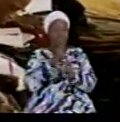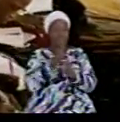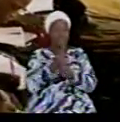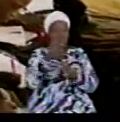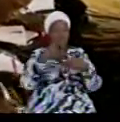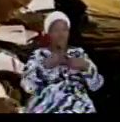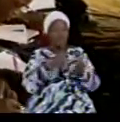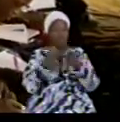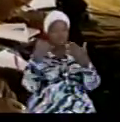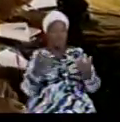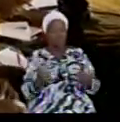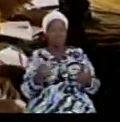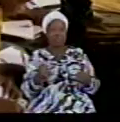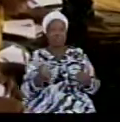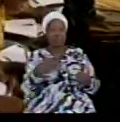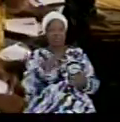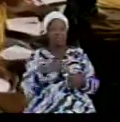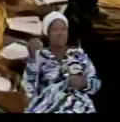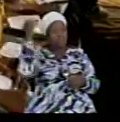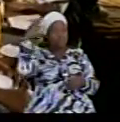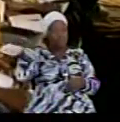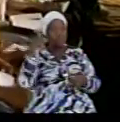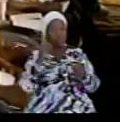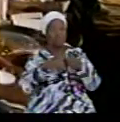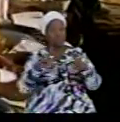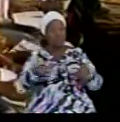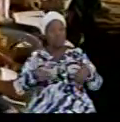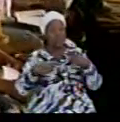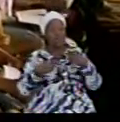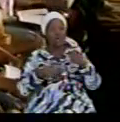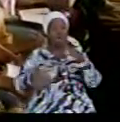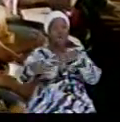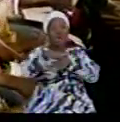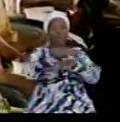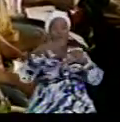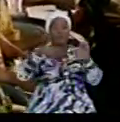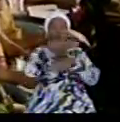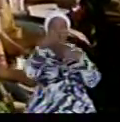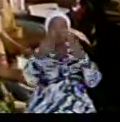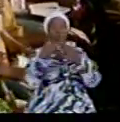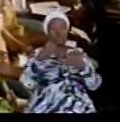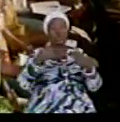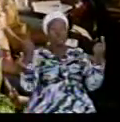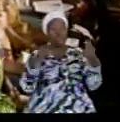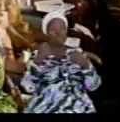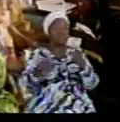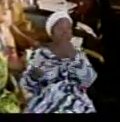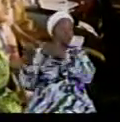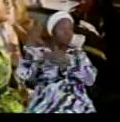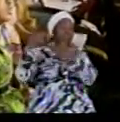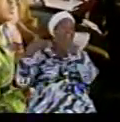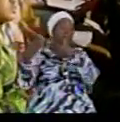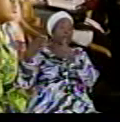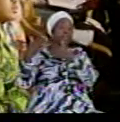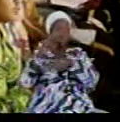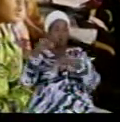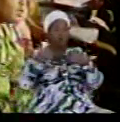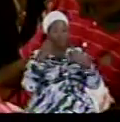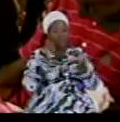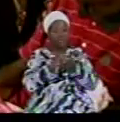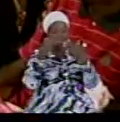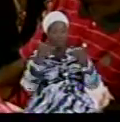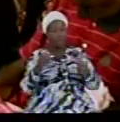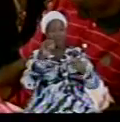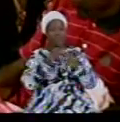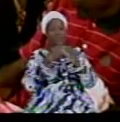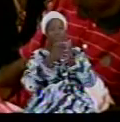right now. The grace to live above all the sins of the past, you have that now in